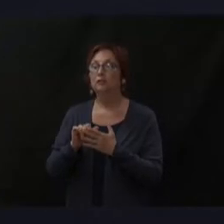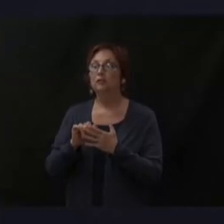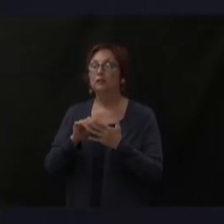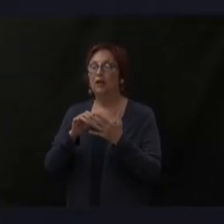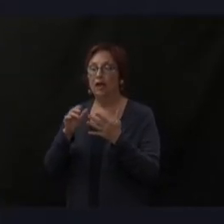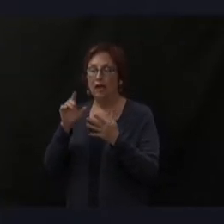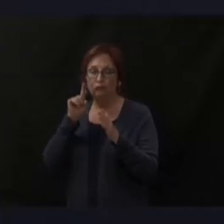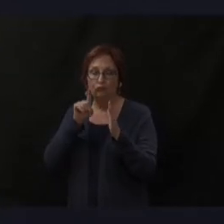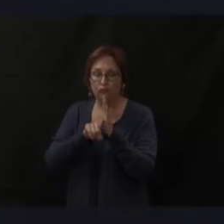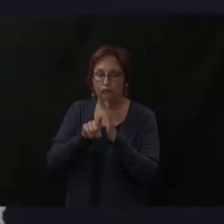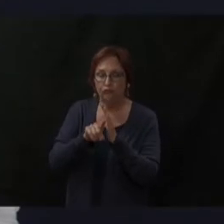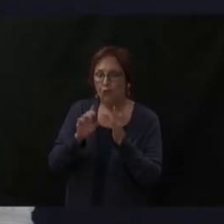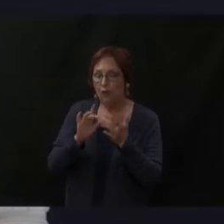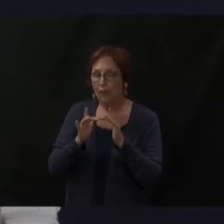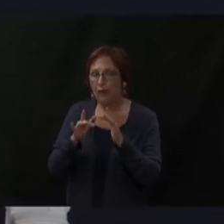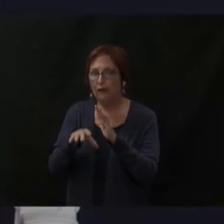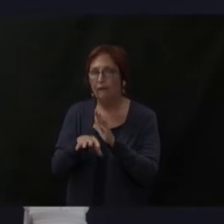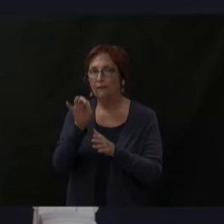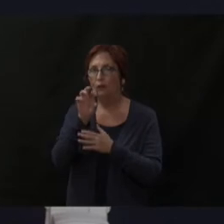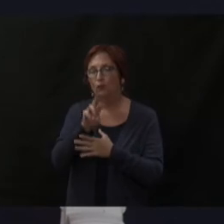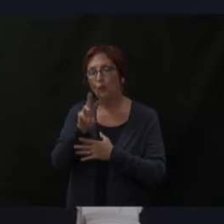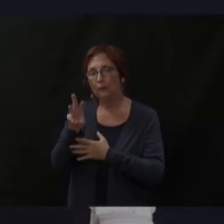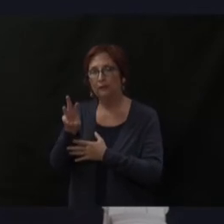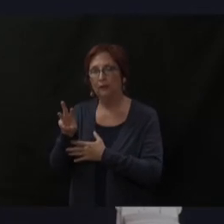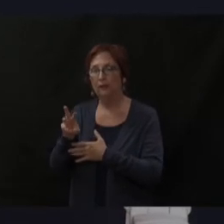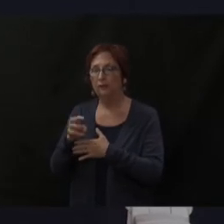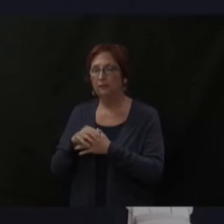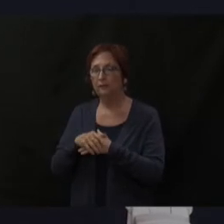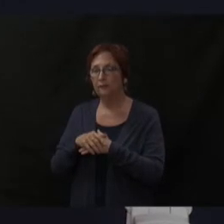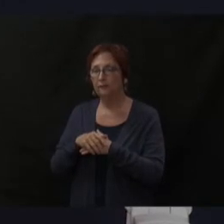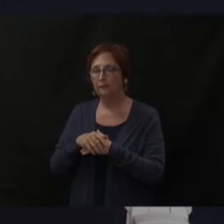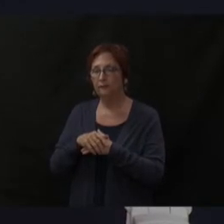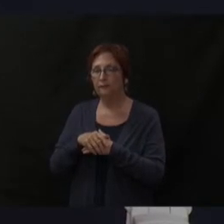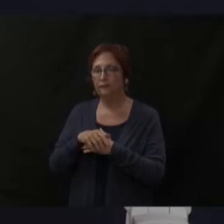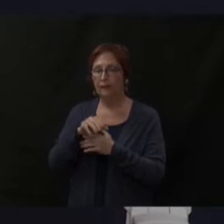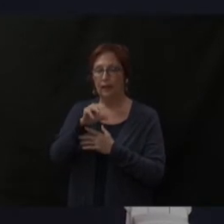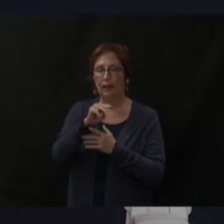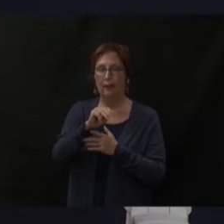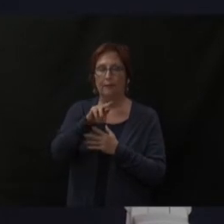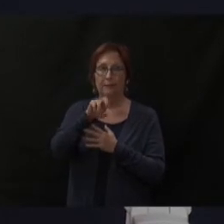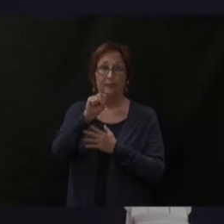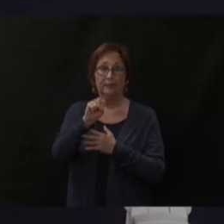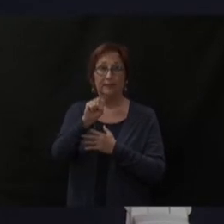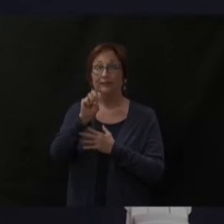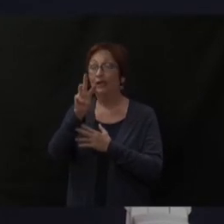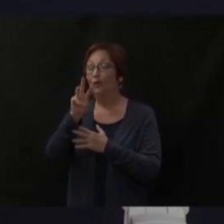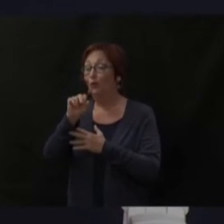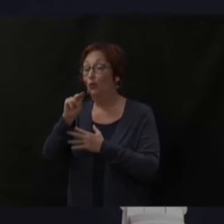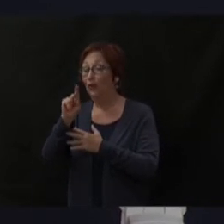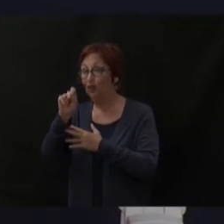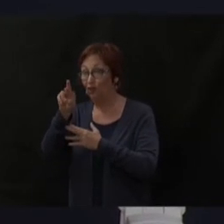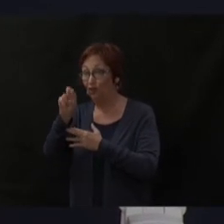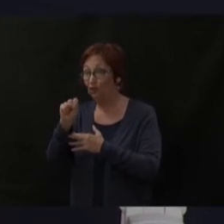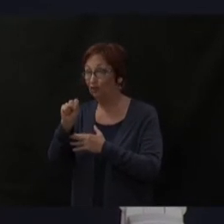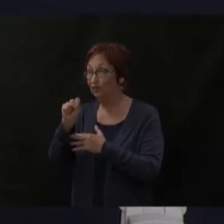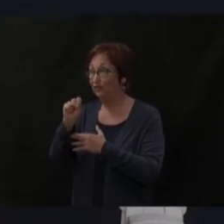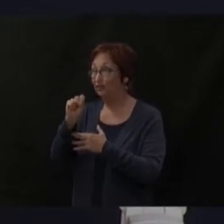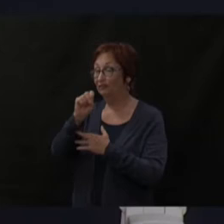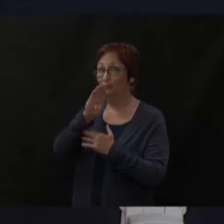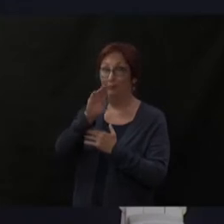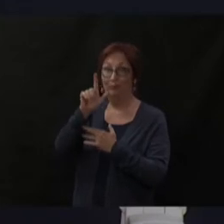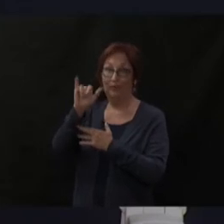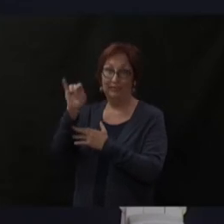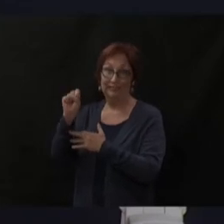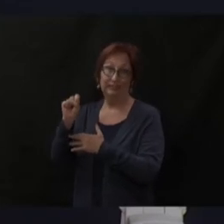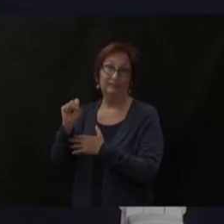a website, Mrs. Winter's Bliss, that had some really cool word